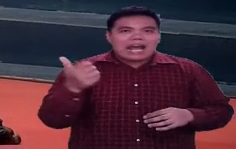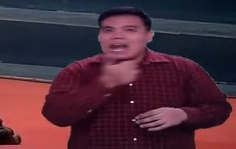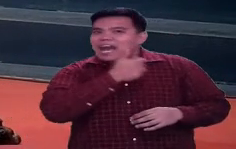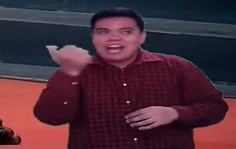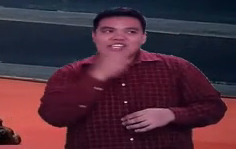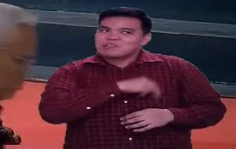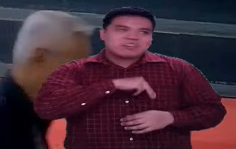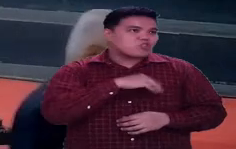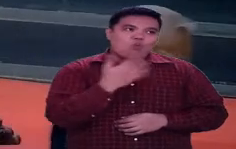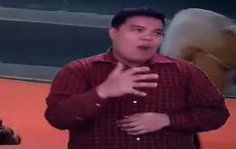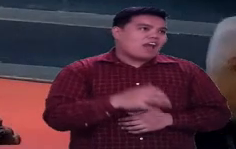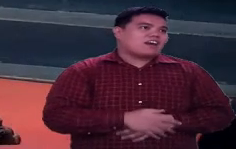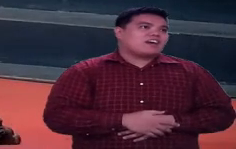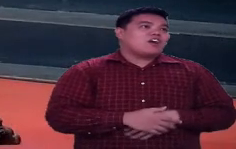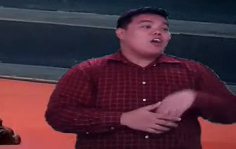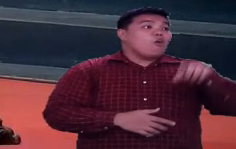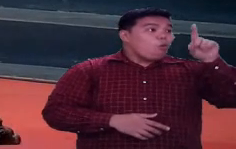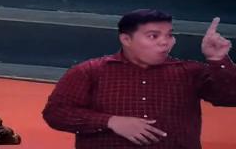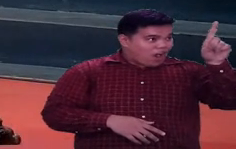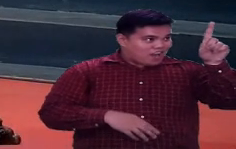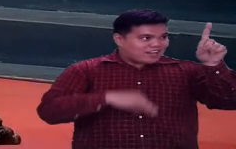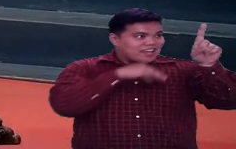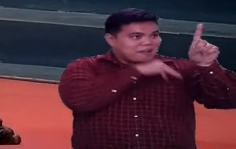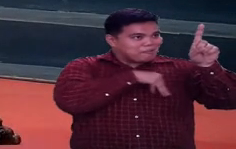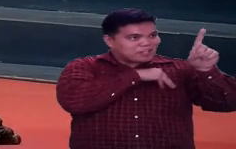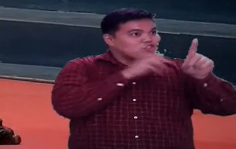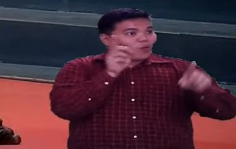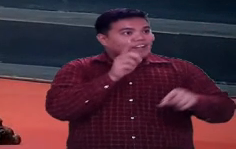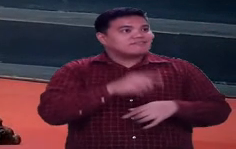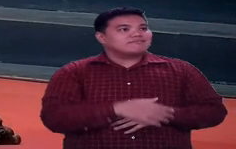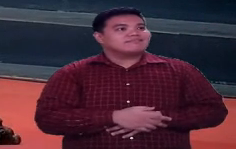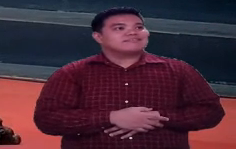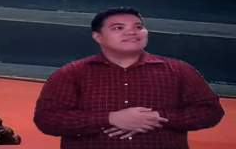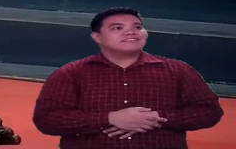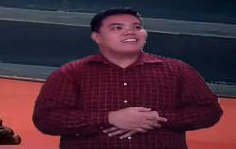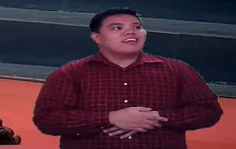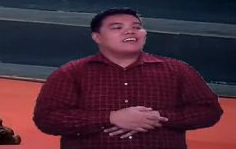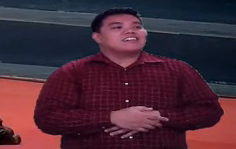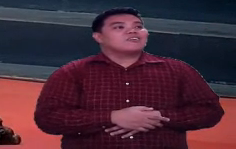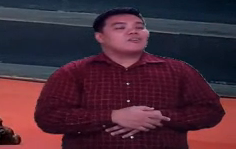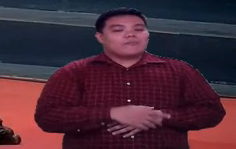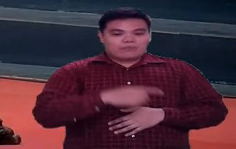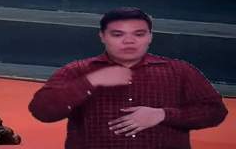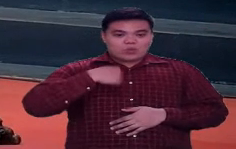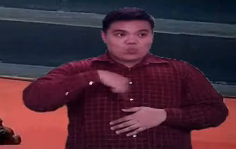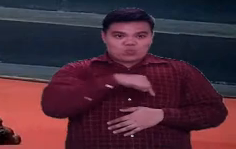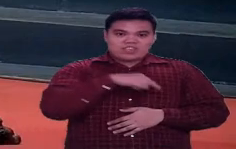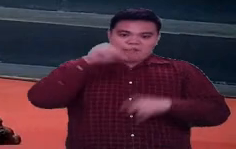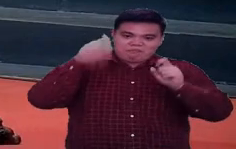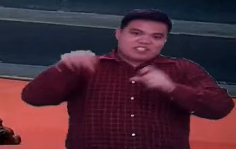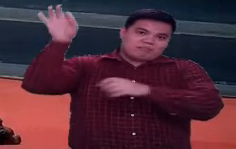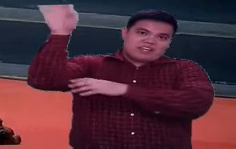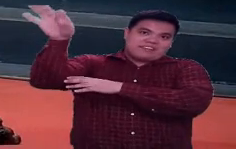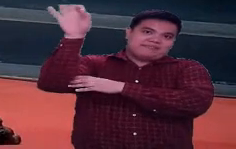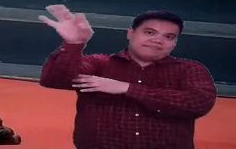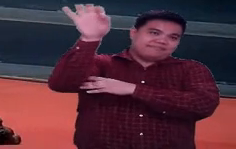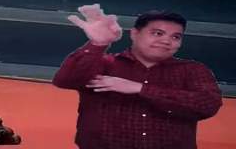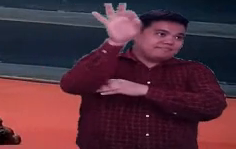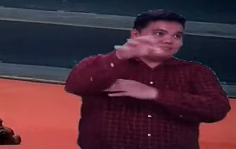mission, folks. There's only one mission. And that is to preach the